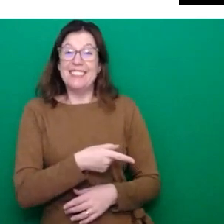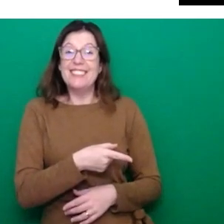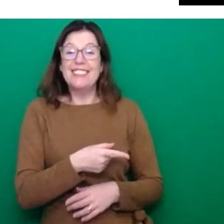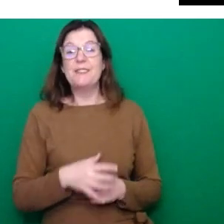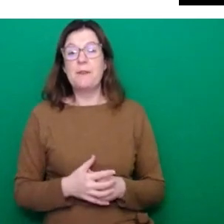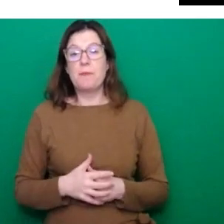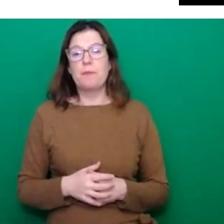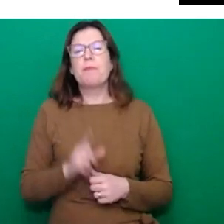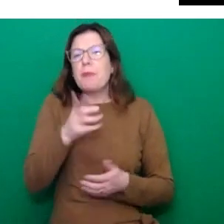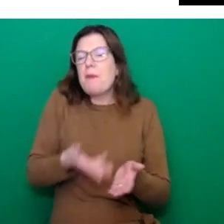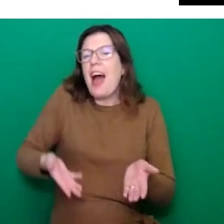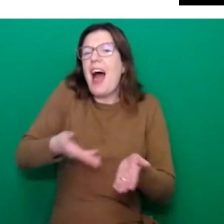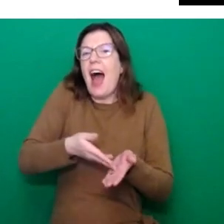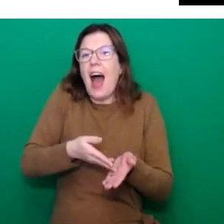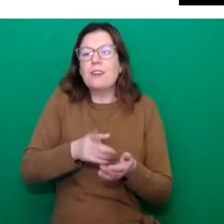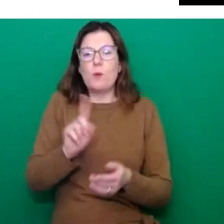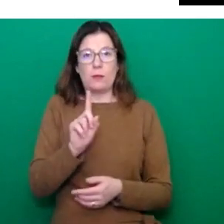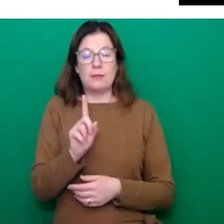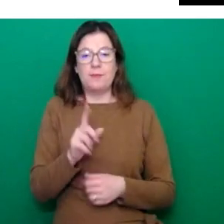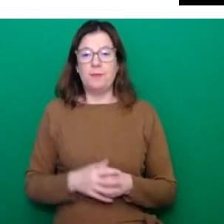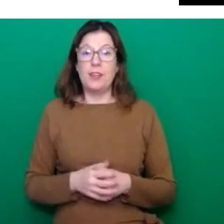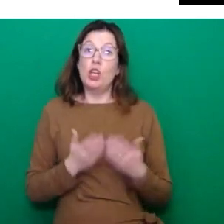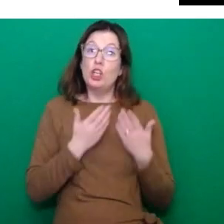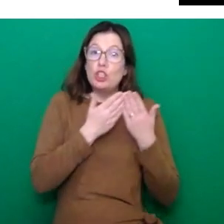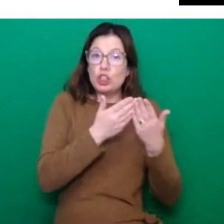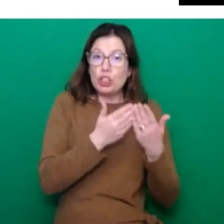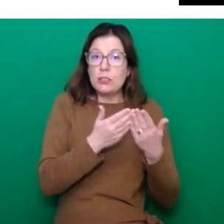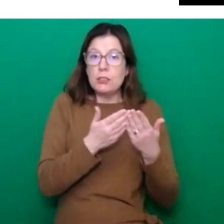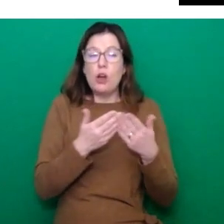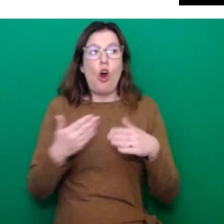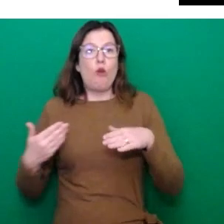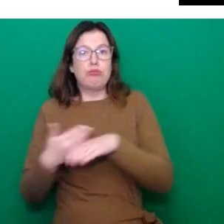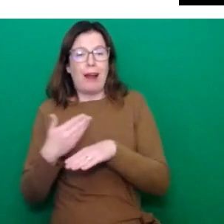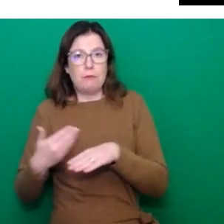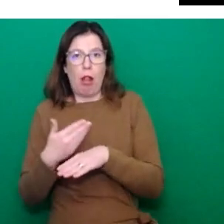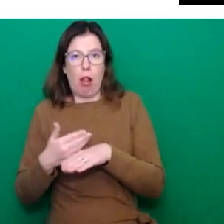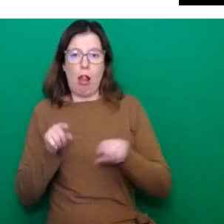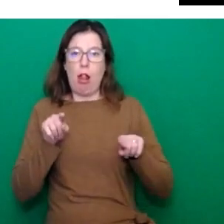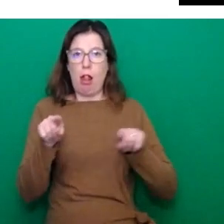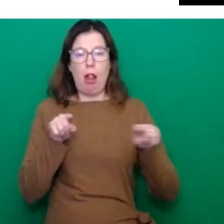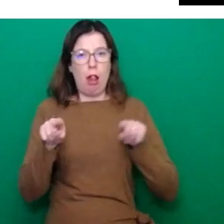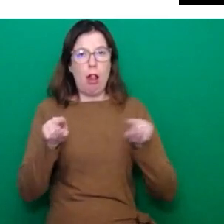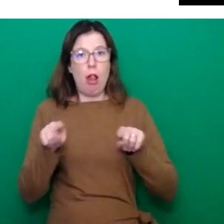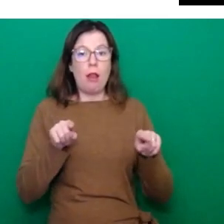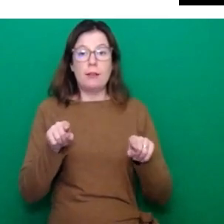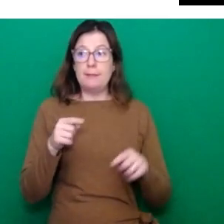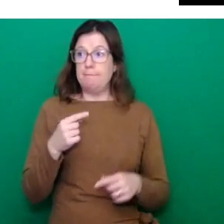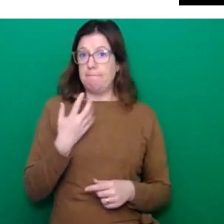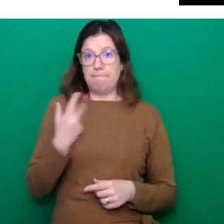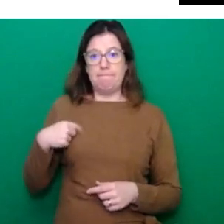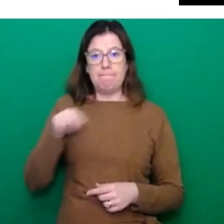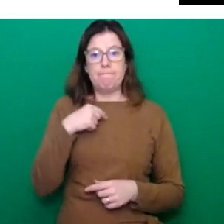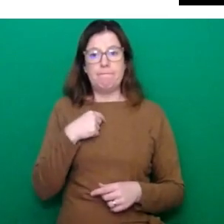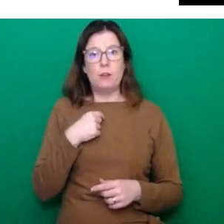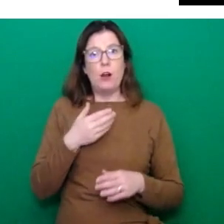I would also add in the balance between study and practical work as well. I think for quite a lot of us, that was very